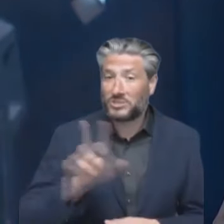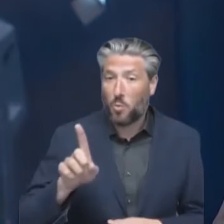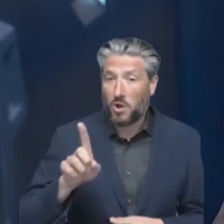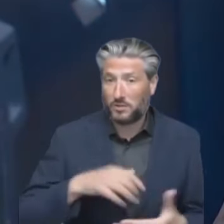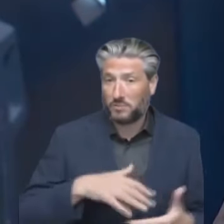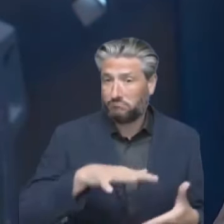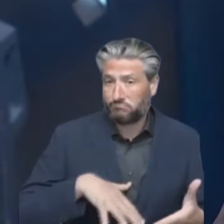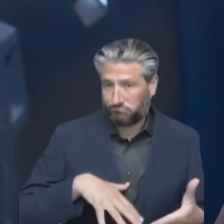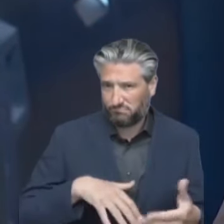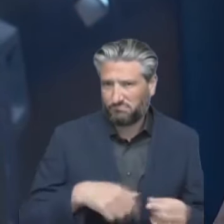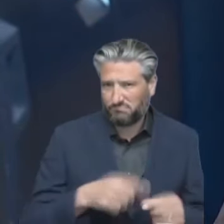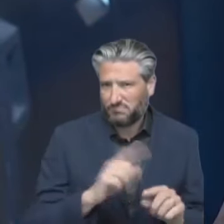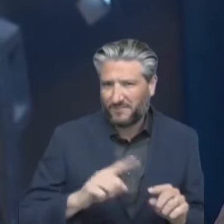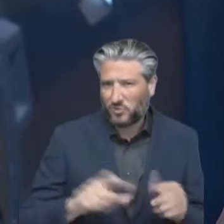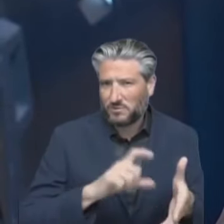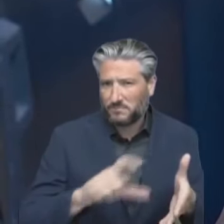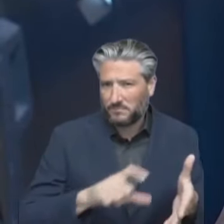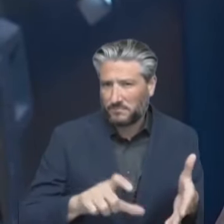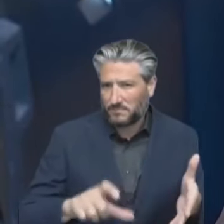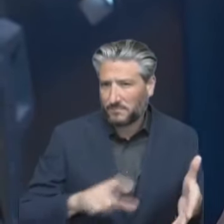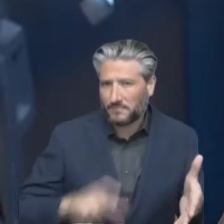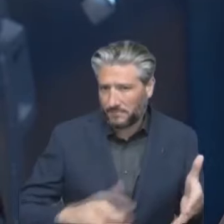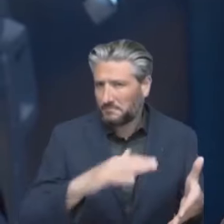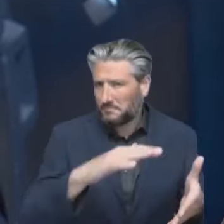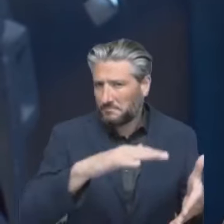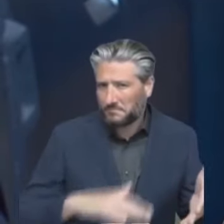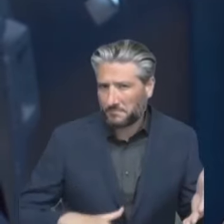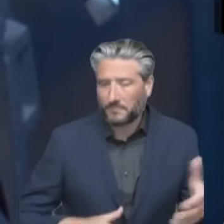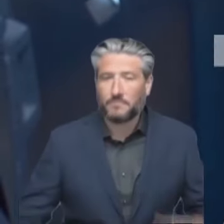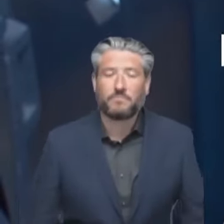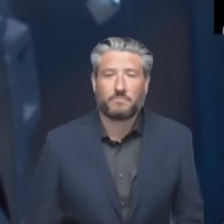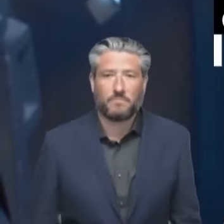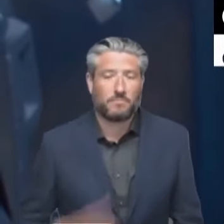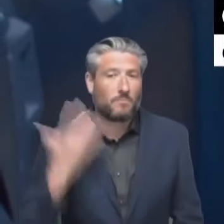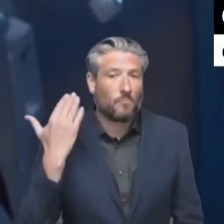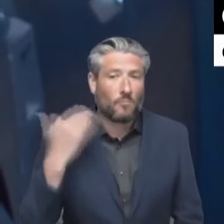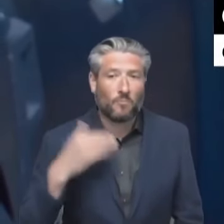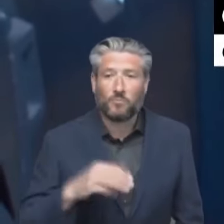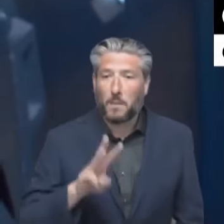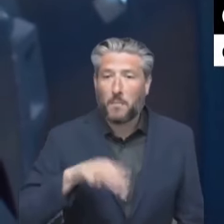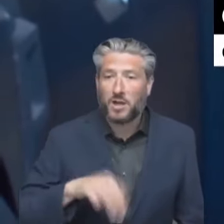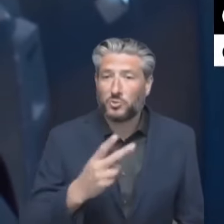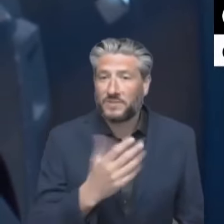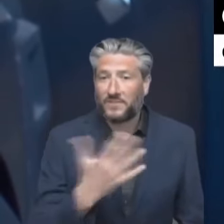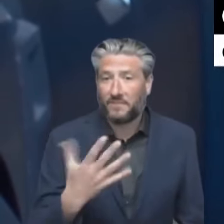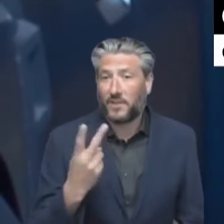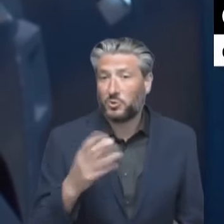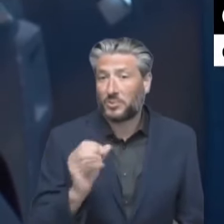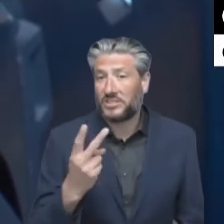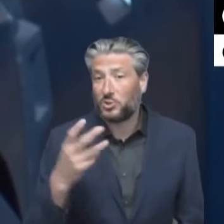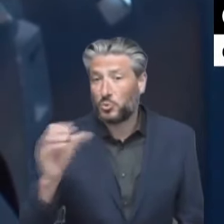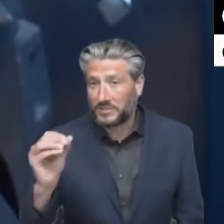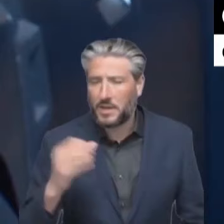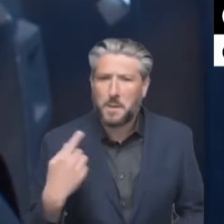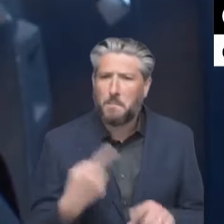in accordance with the exceptional measures provided for by the Ordinance of March 25, 2020, and the Decree of April 10, 2020,